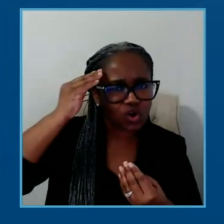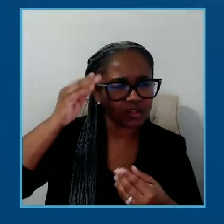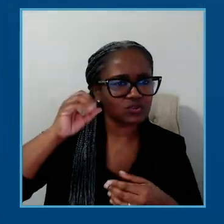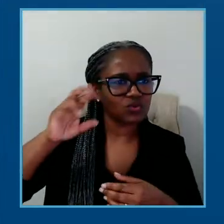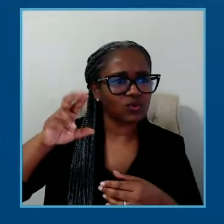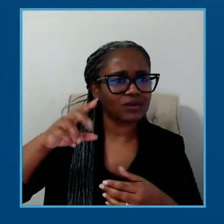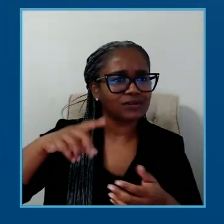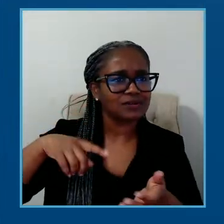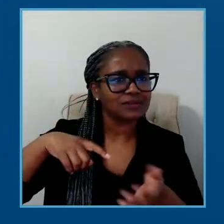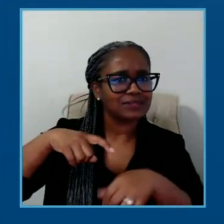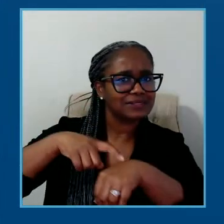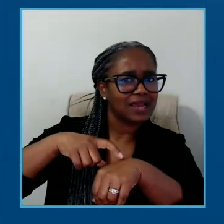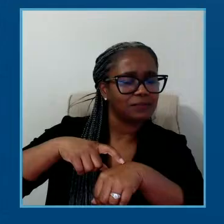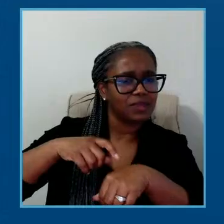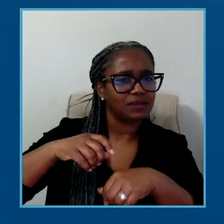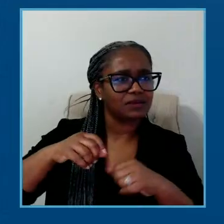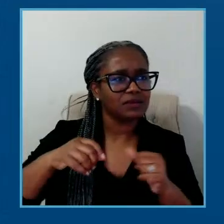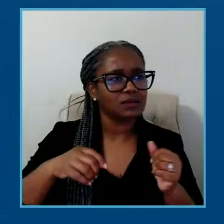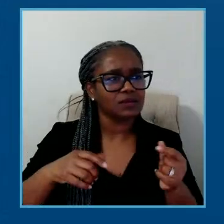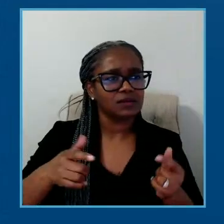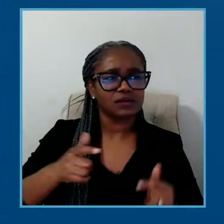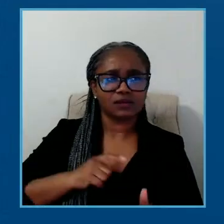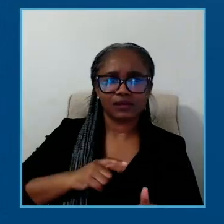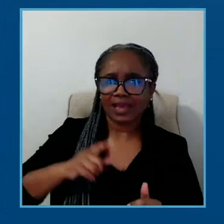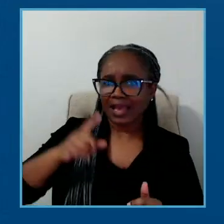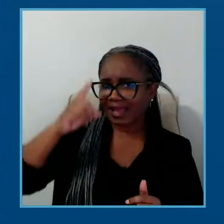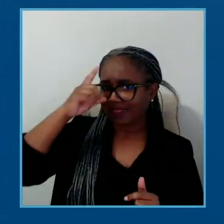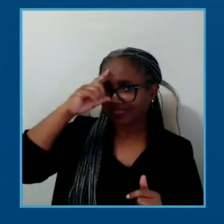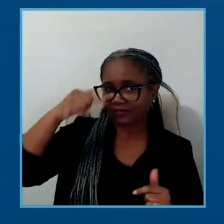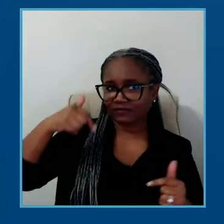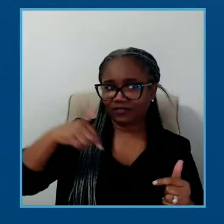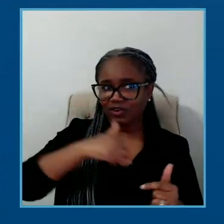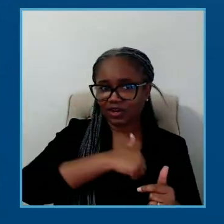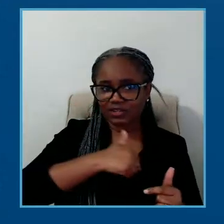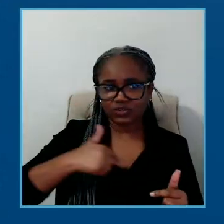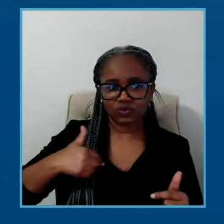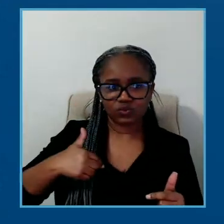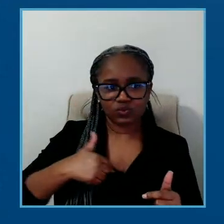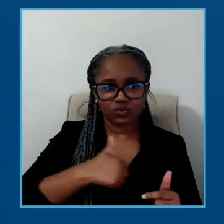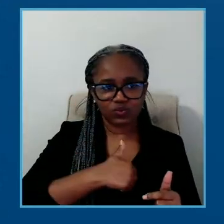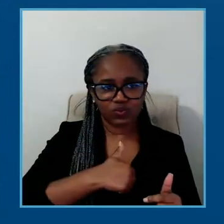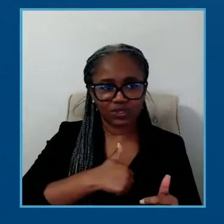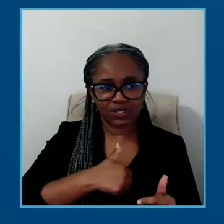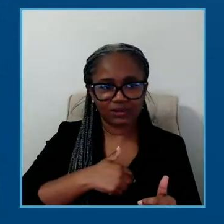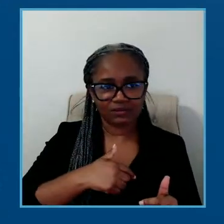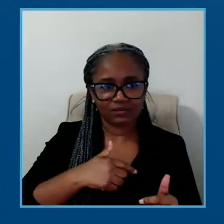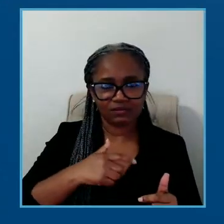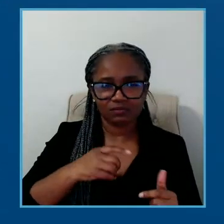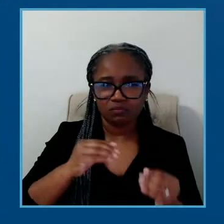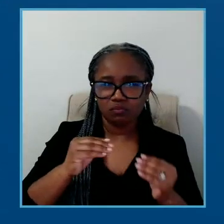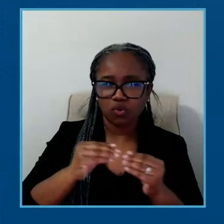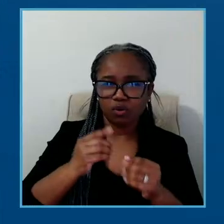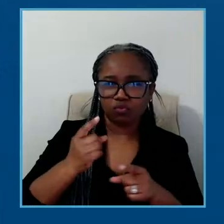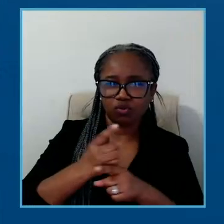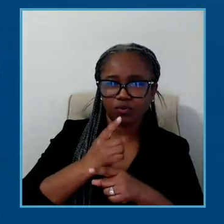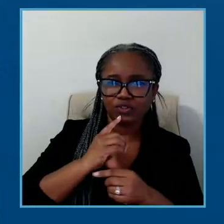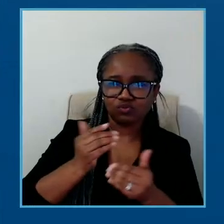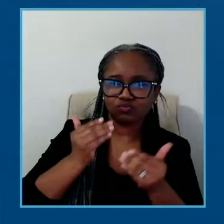think in terms of where we are right now, I mean, I think we're up for a new vote. I think it's more appropriate to move forward with the vote.